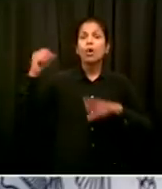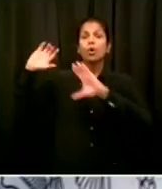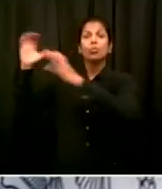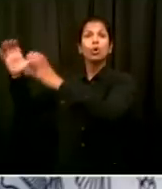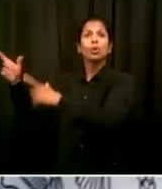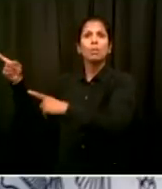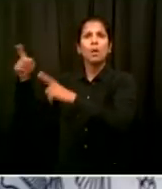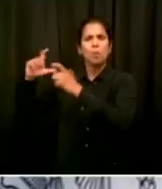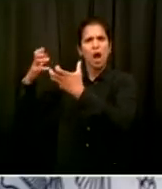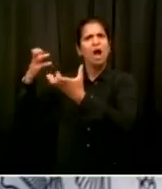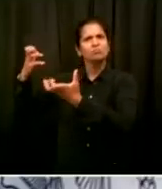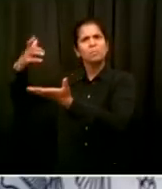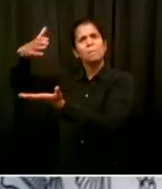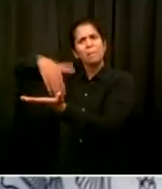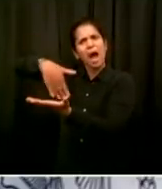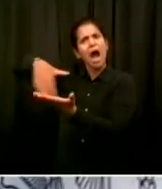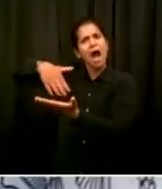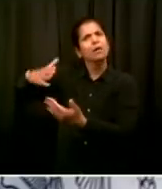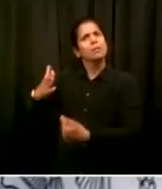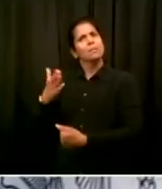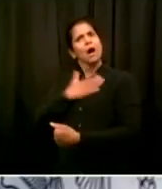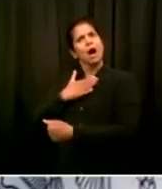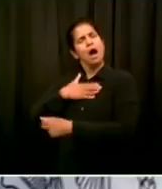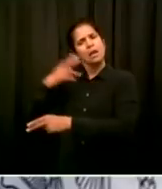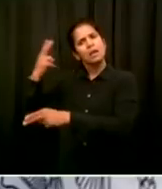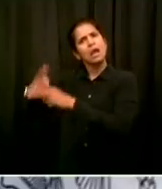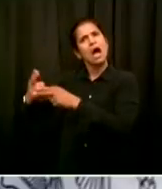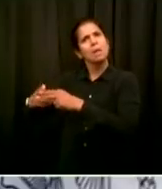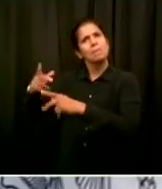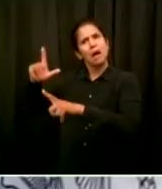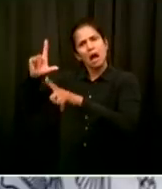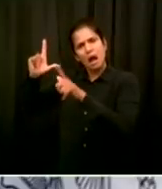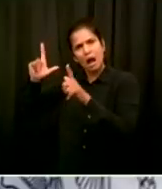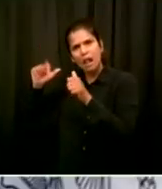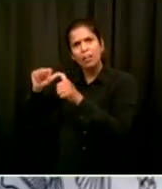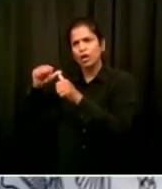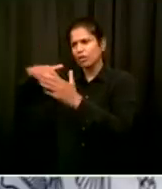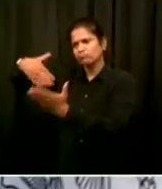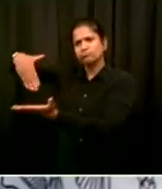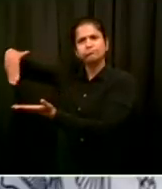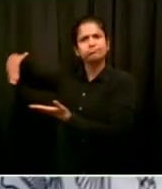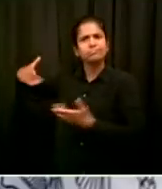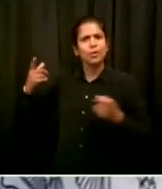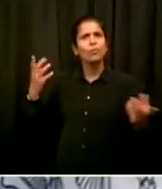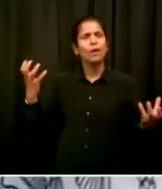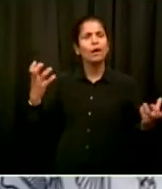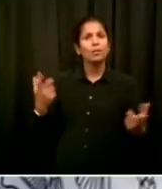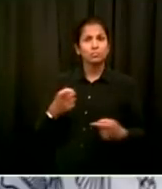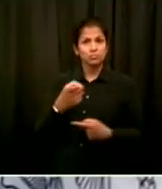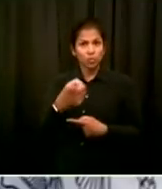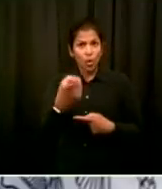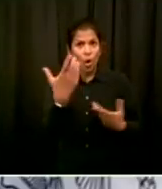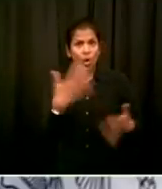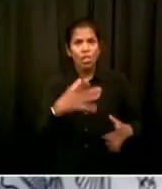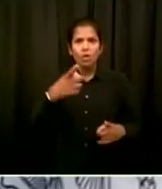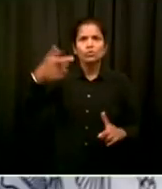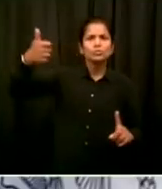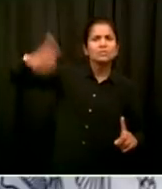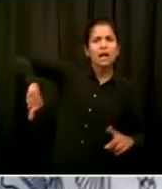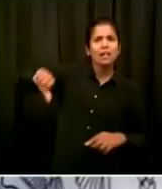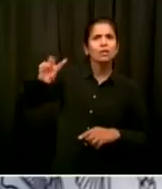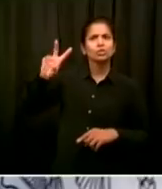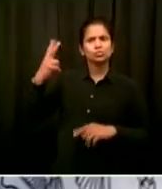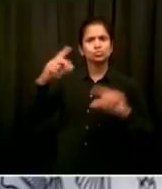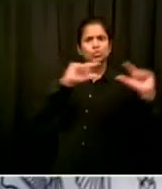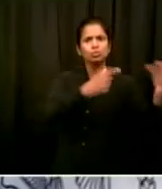DOT application process for approving these and how the agency makes a determination on these requests. Yeah, Sydney, let me separate the